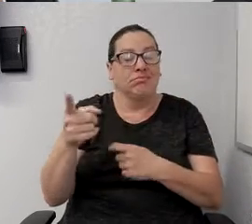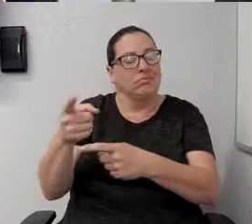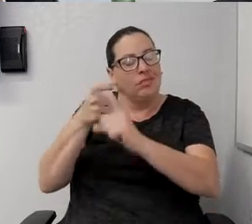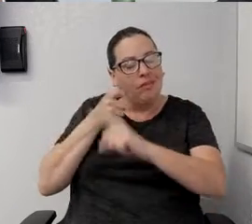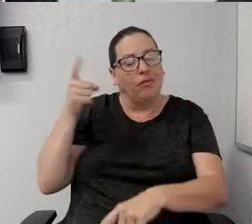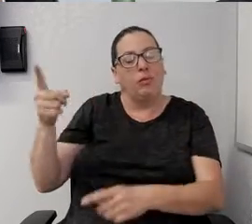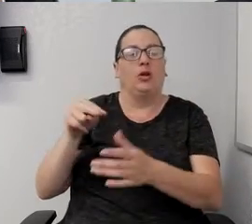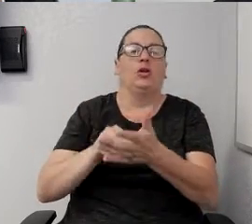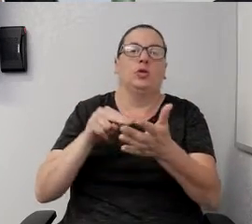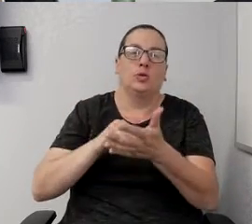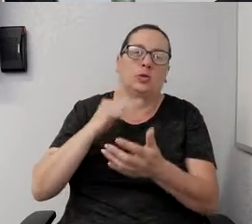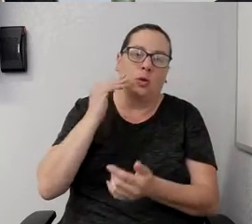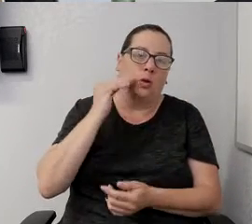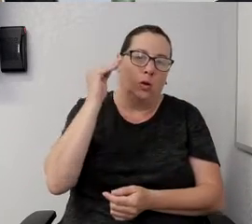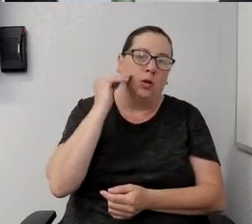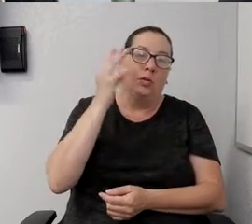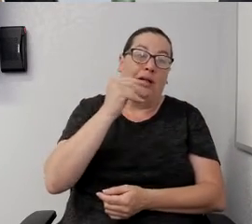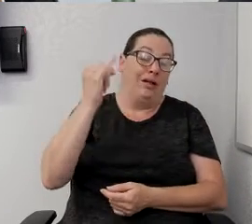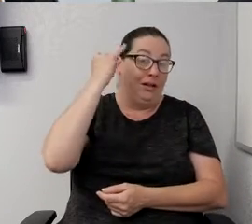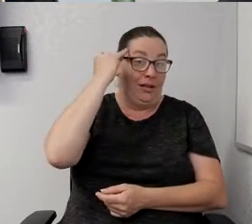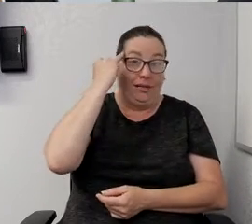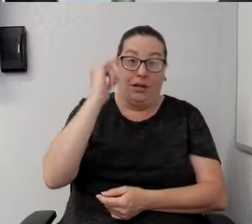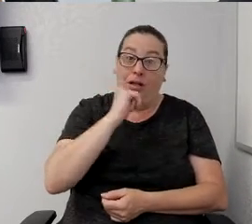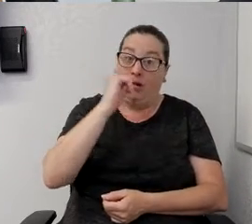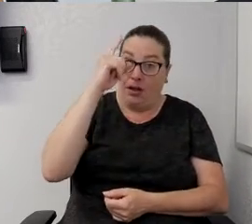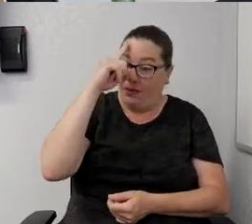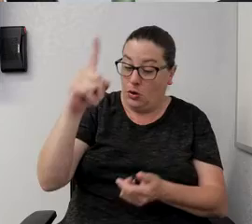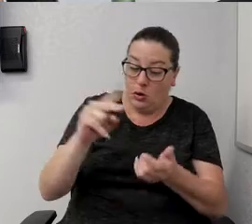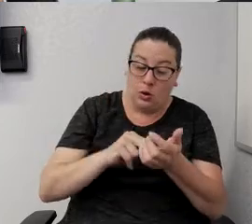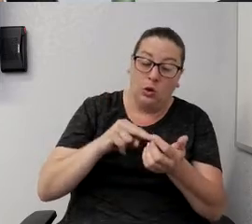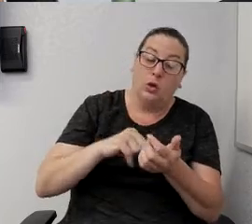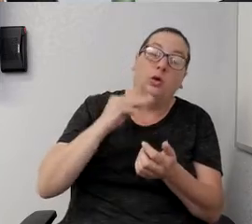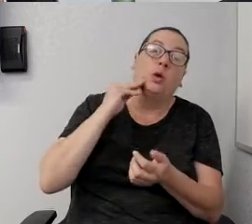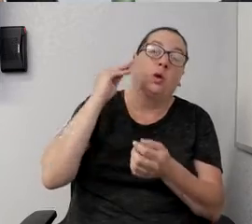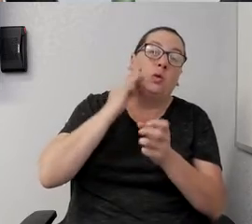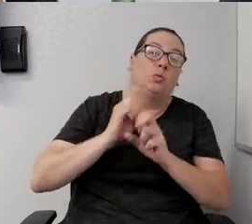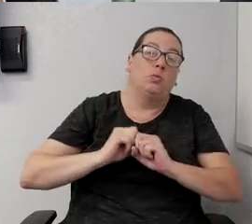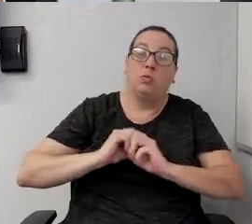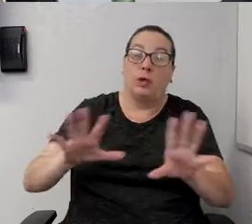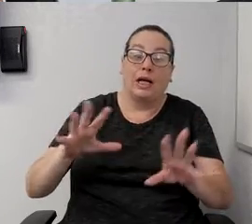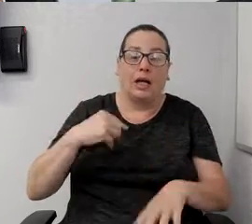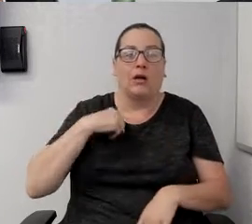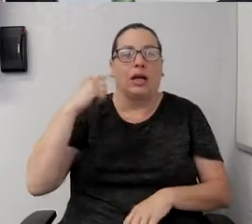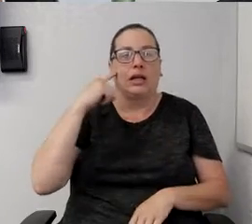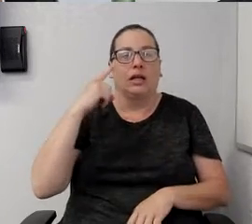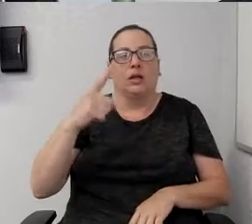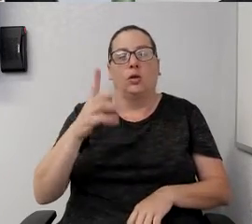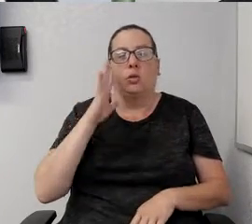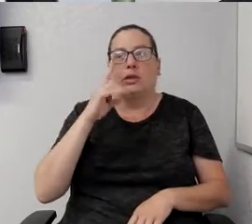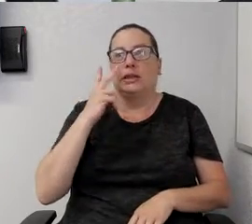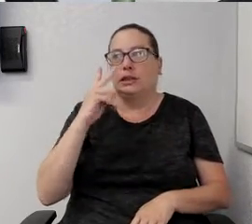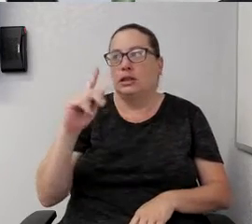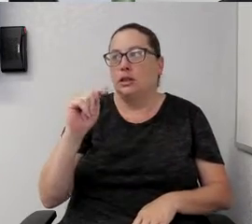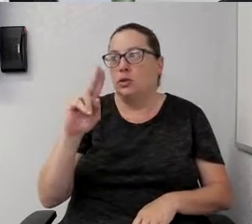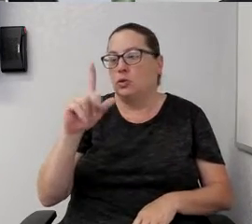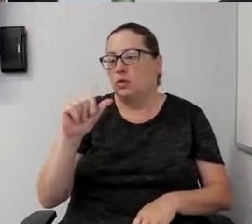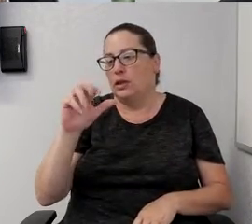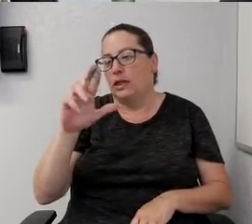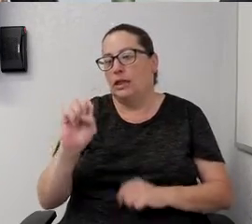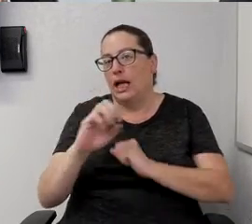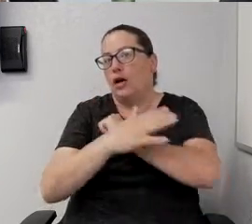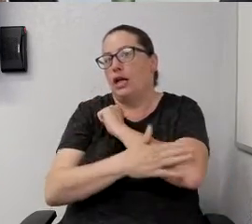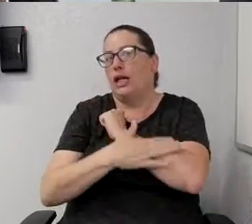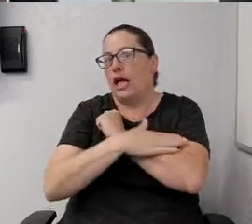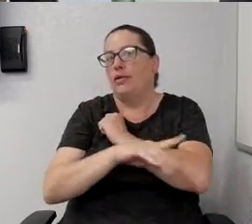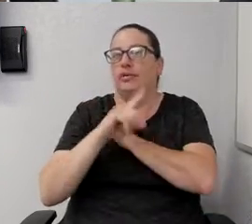homes. And if it wasn't for the nursing home breakouts that we've seen here, I think you'd see Tulare County would actually have done pretty well, pretty low